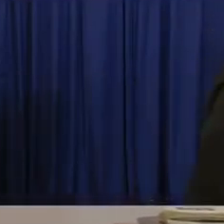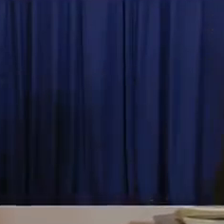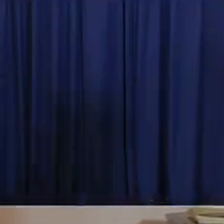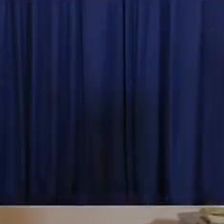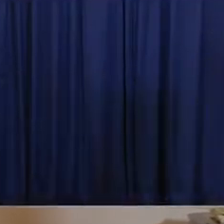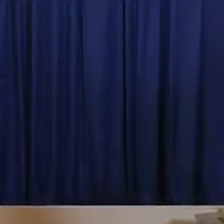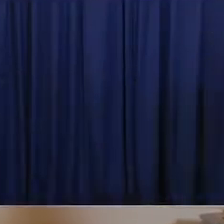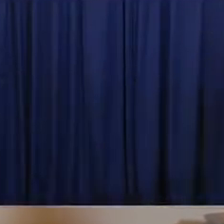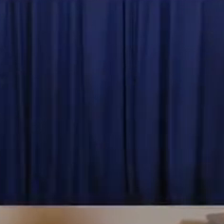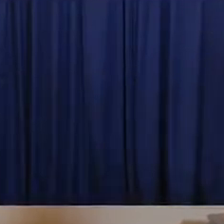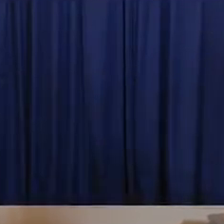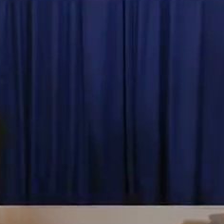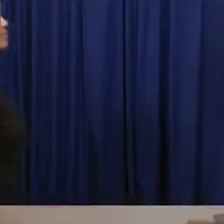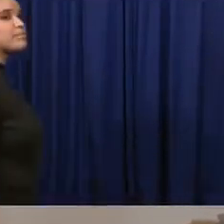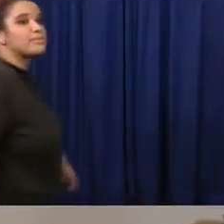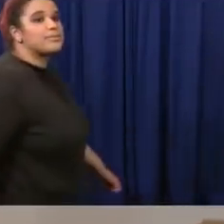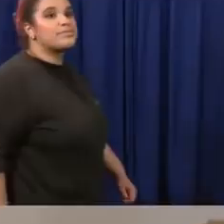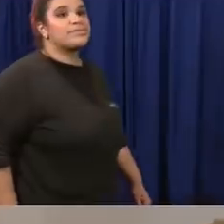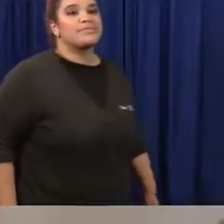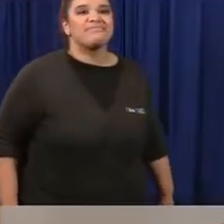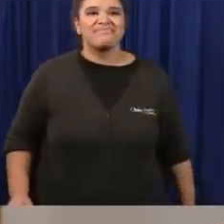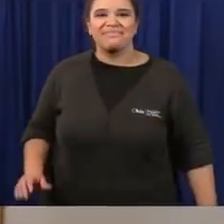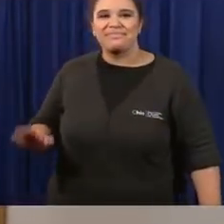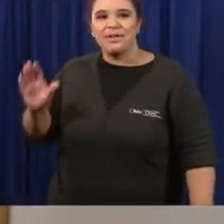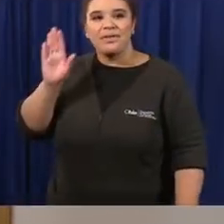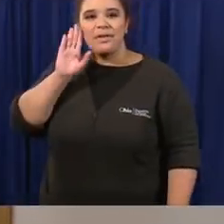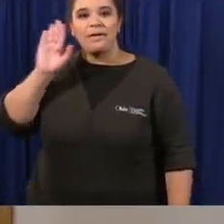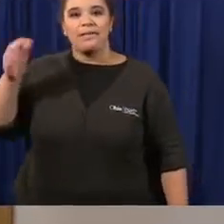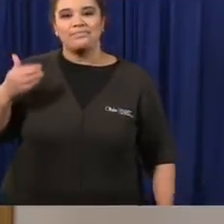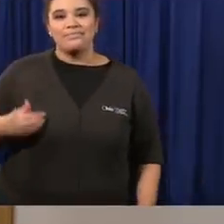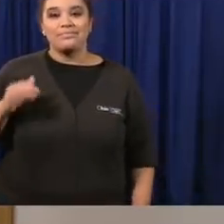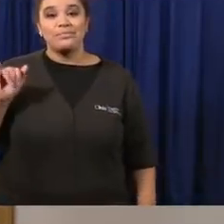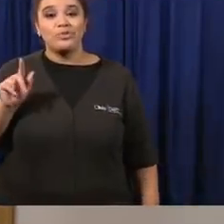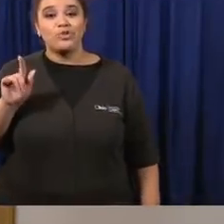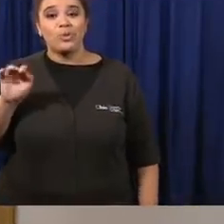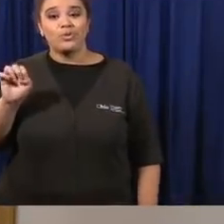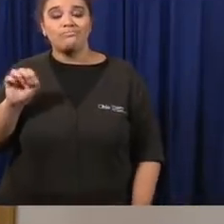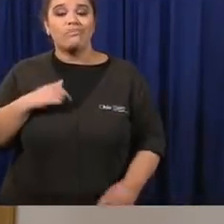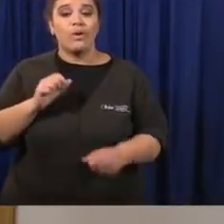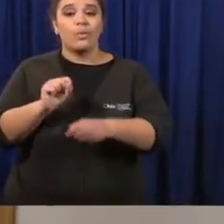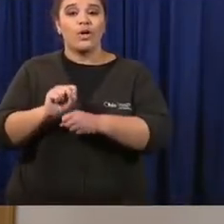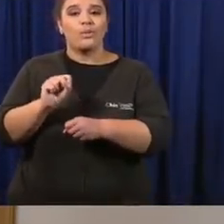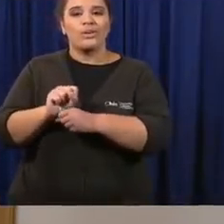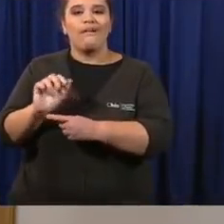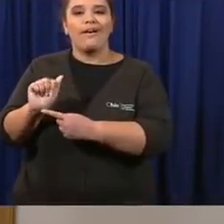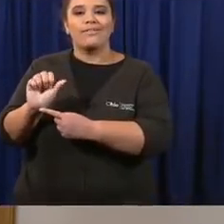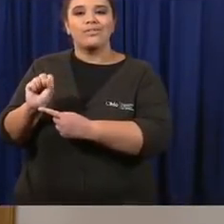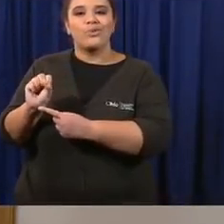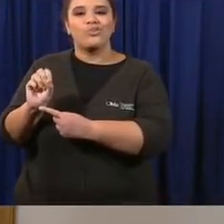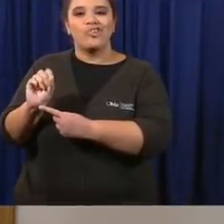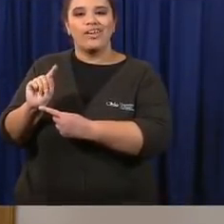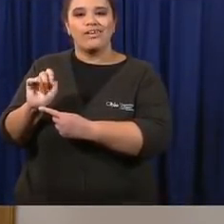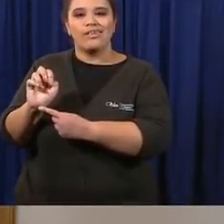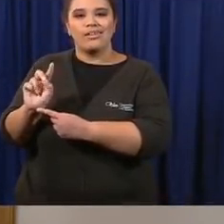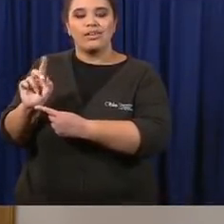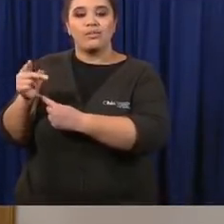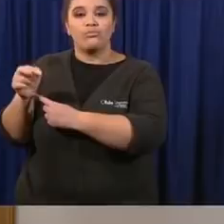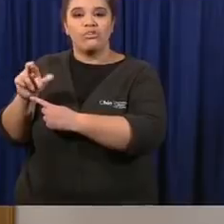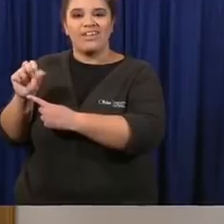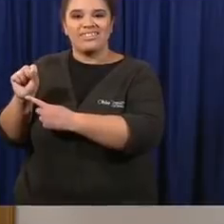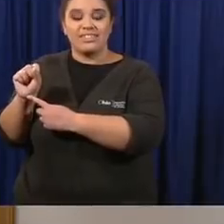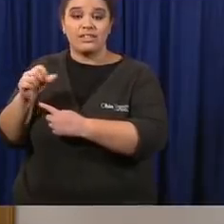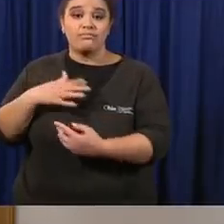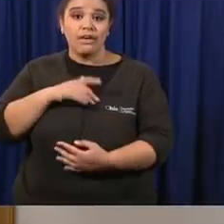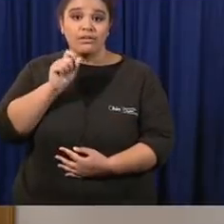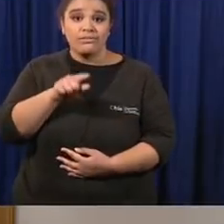Hi, Julie Carr-Smythe at the Associated Press. This is a question about the modeling, kind of a follow-up to what you were just talking